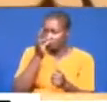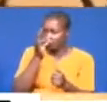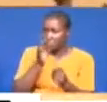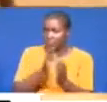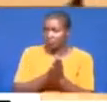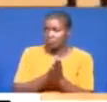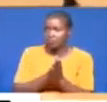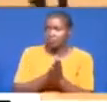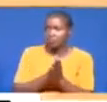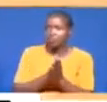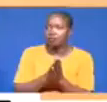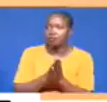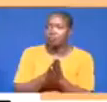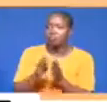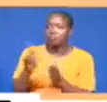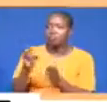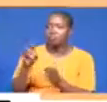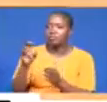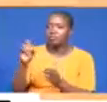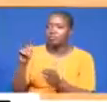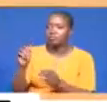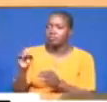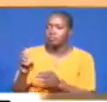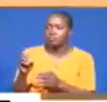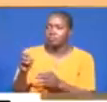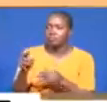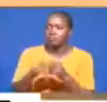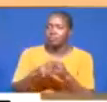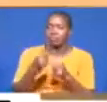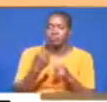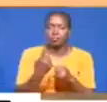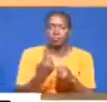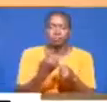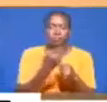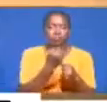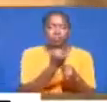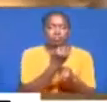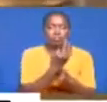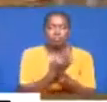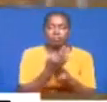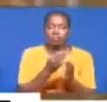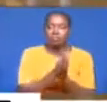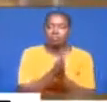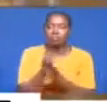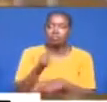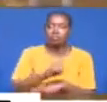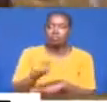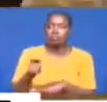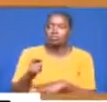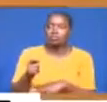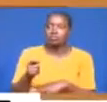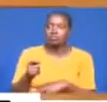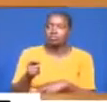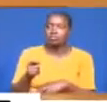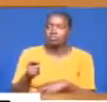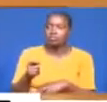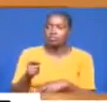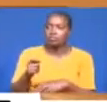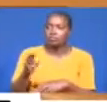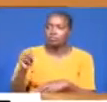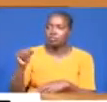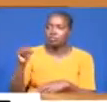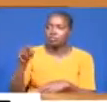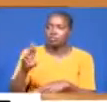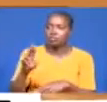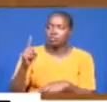beat Nyandarua's Karima 71-53. In the boys' hockey, defending champions Mangu beat Nyandarua's Njambini 1-0, while